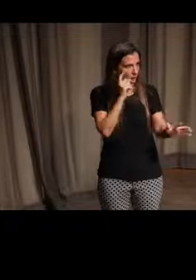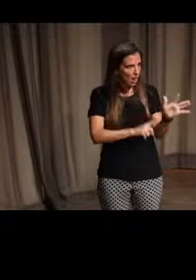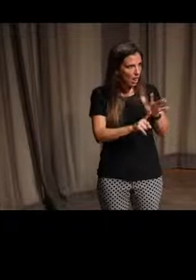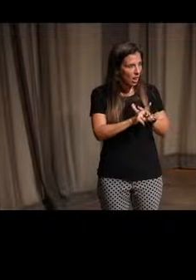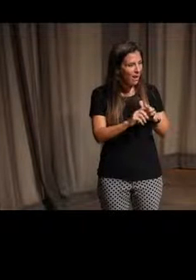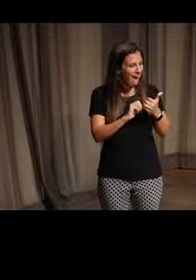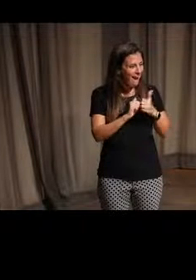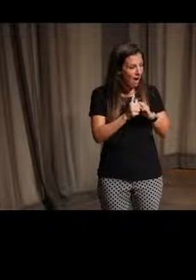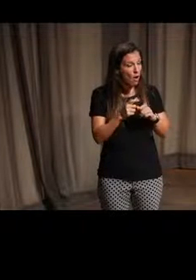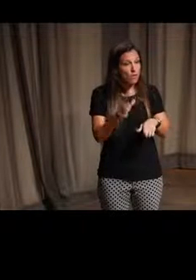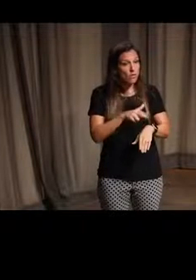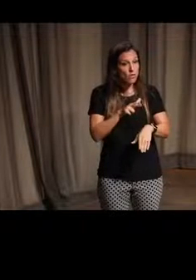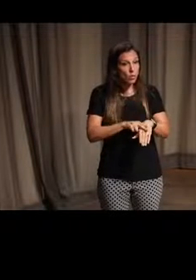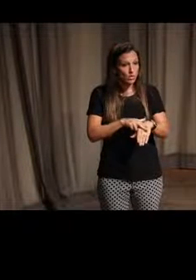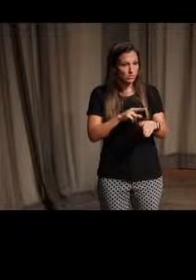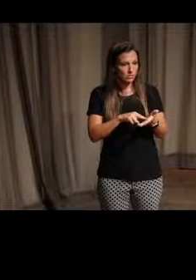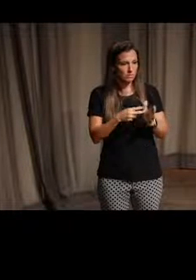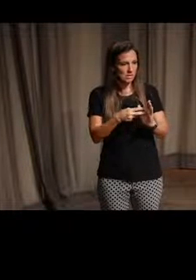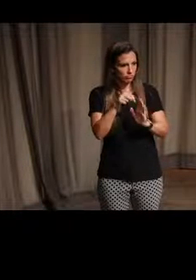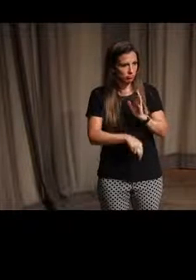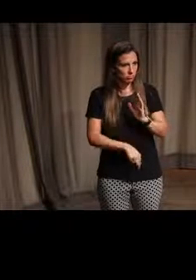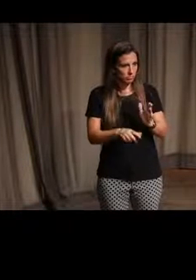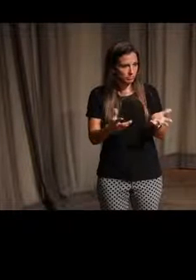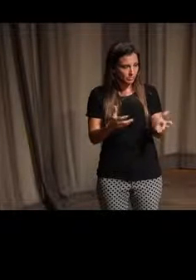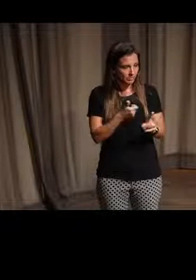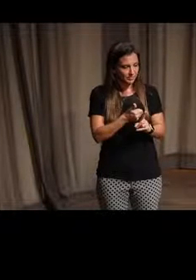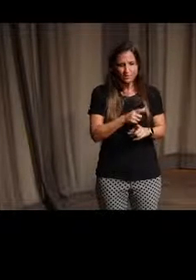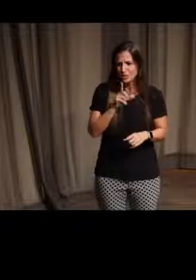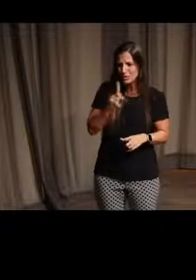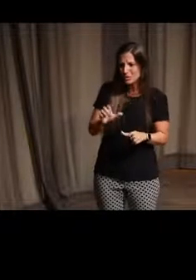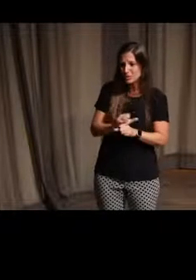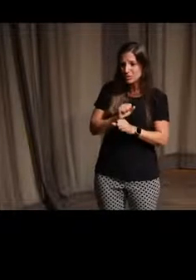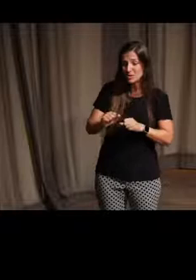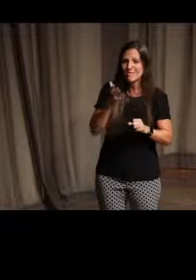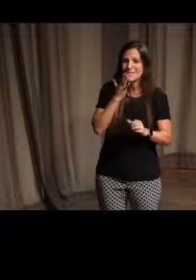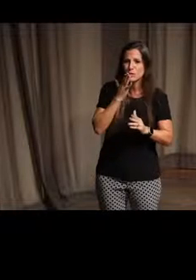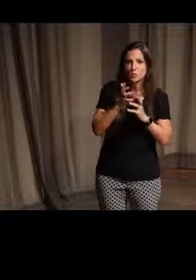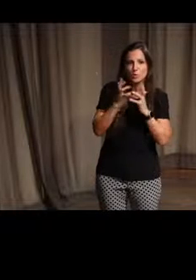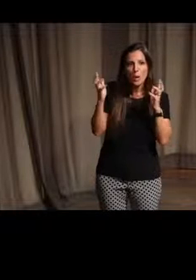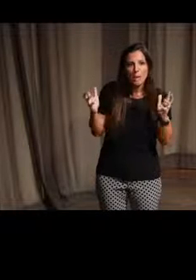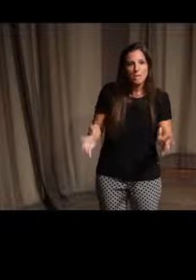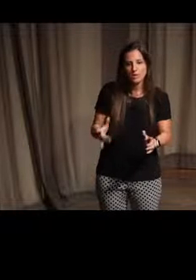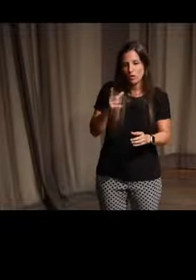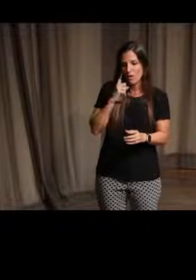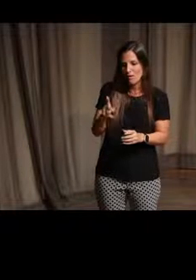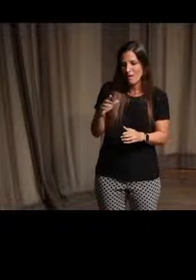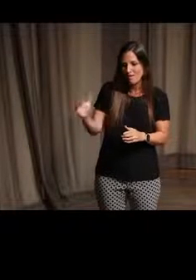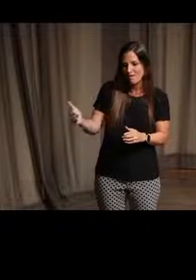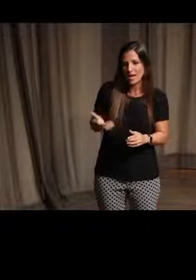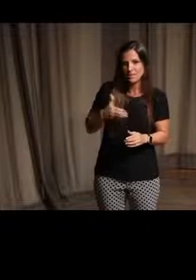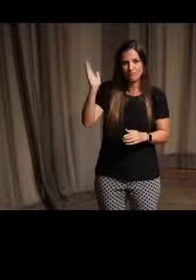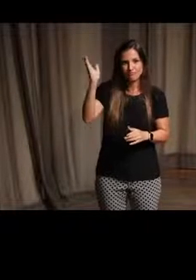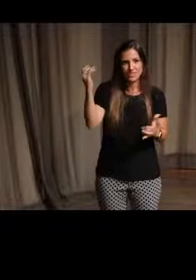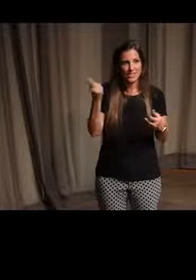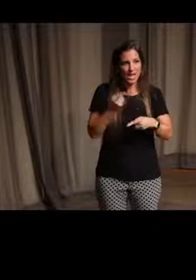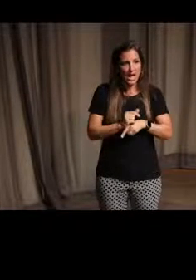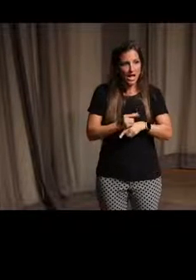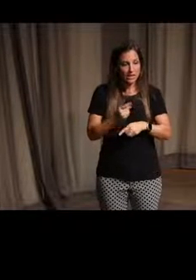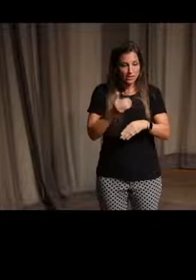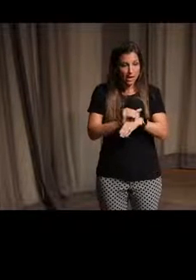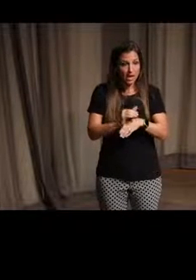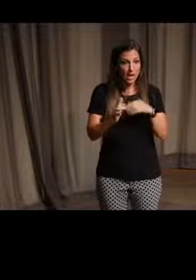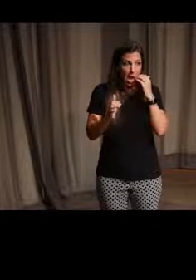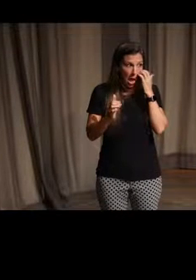course, the medium itself? Sure, absolutely. Thank you so much, Maritza, for inviting me to speak here today. And